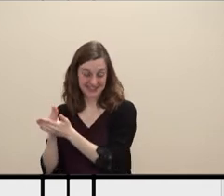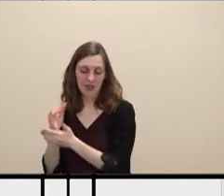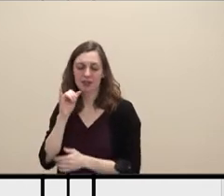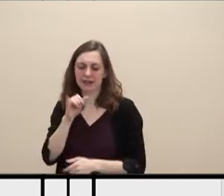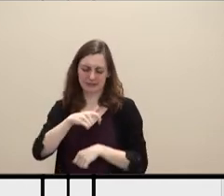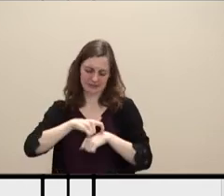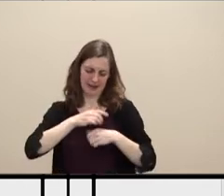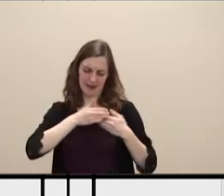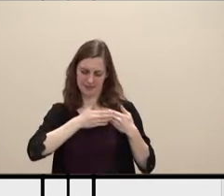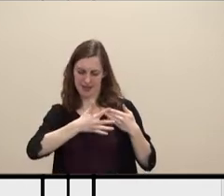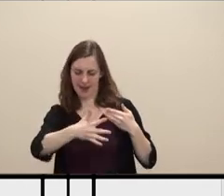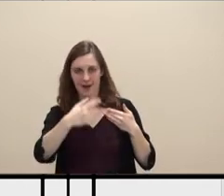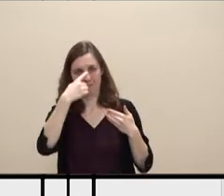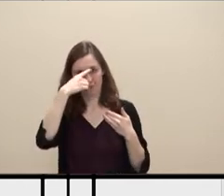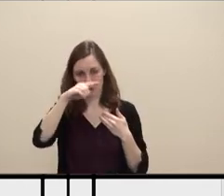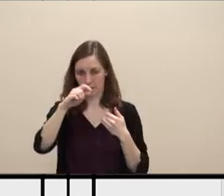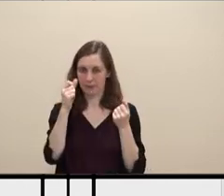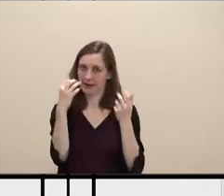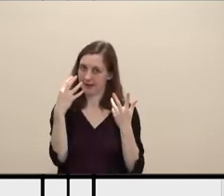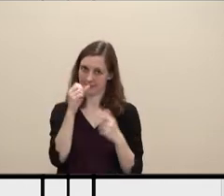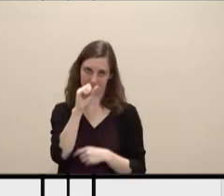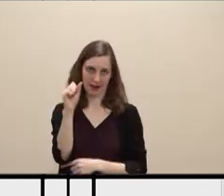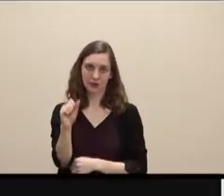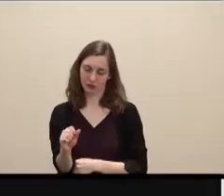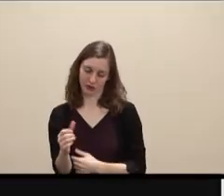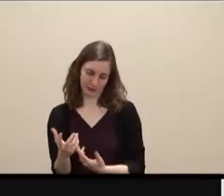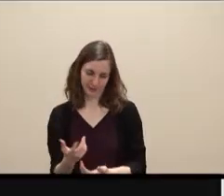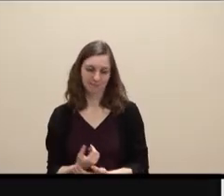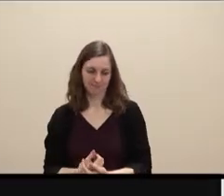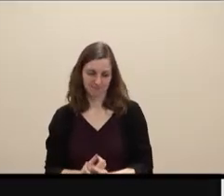next several semesters.